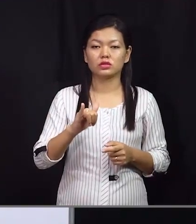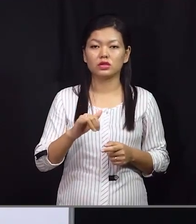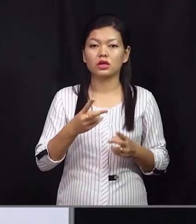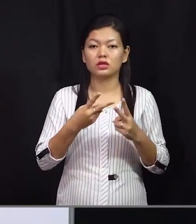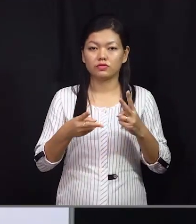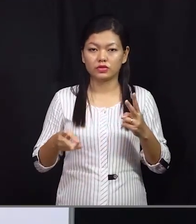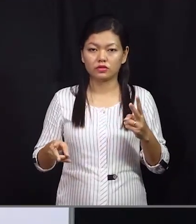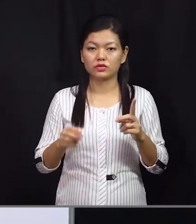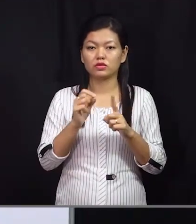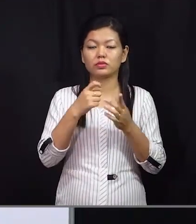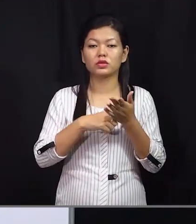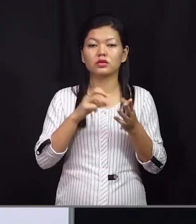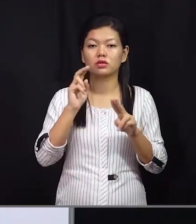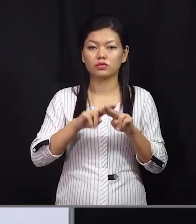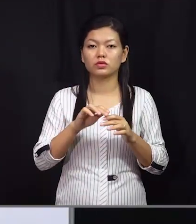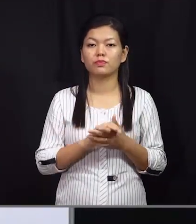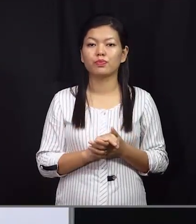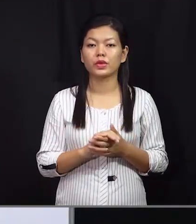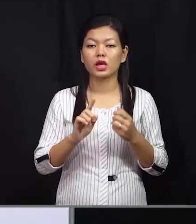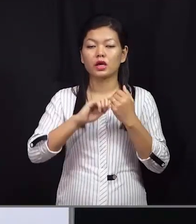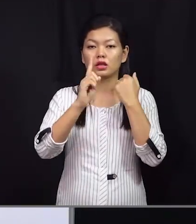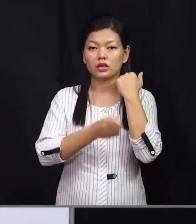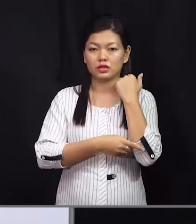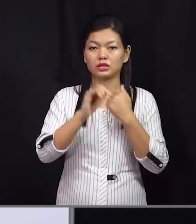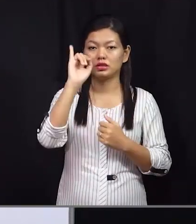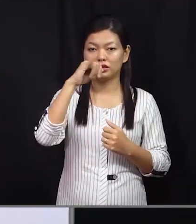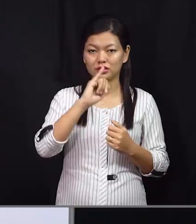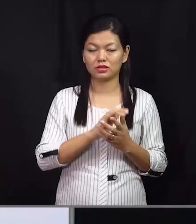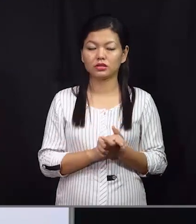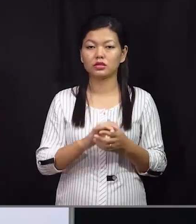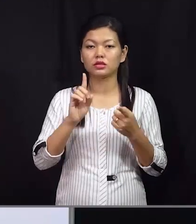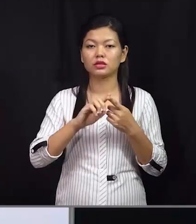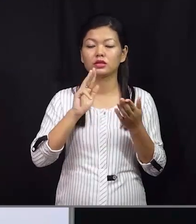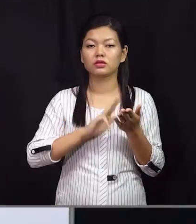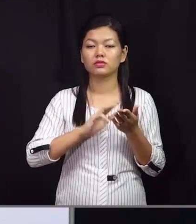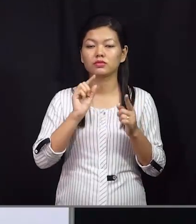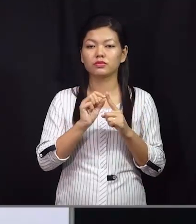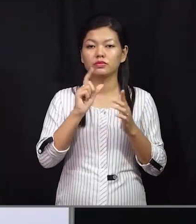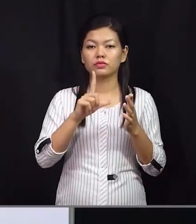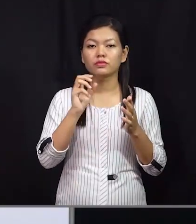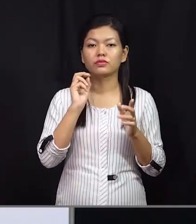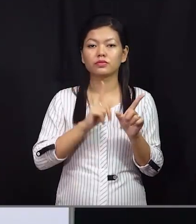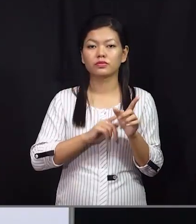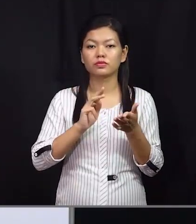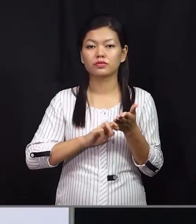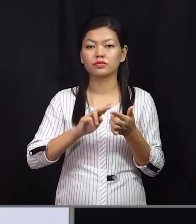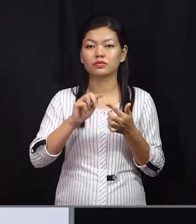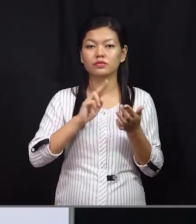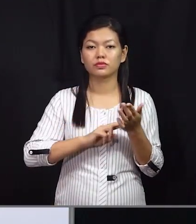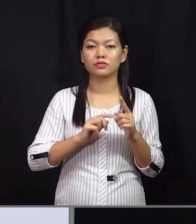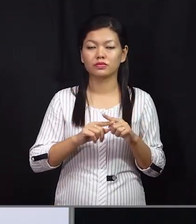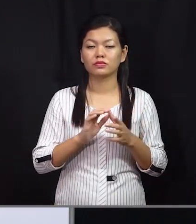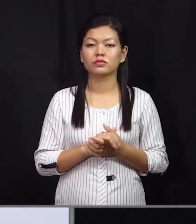of profession. Now coming to the last one, that is employment. Now employment, let us see the